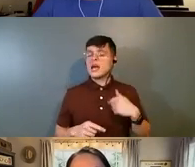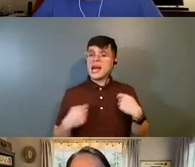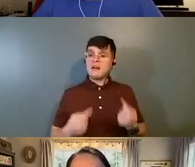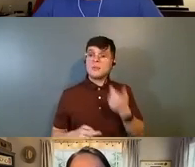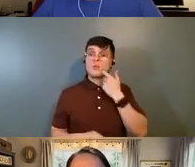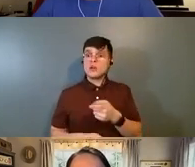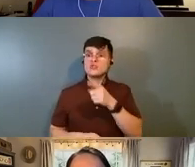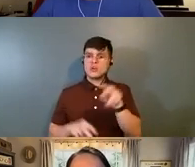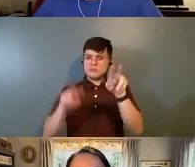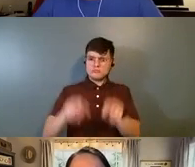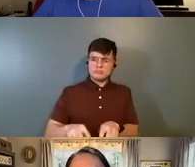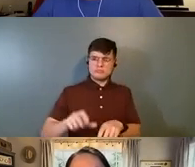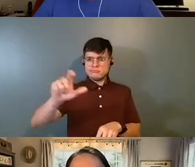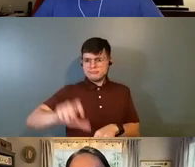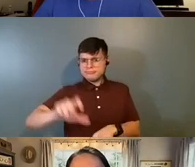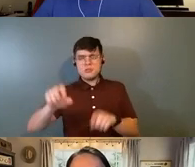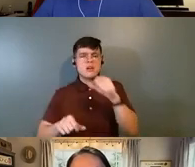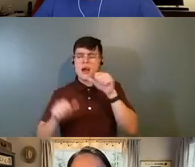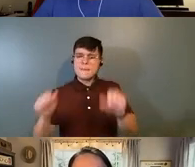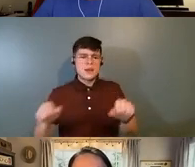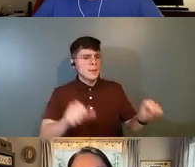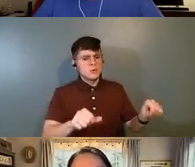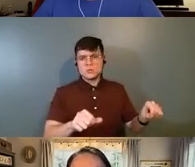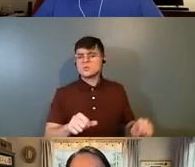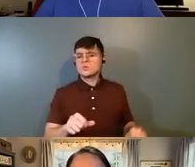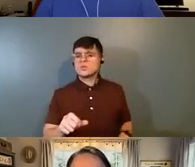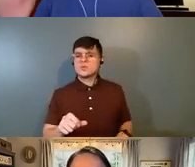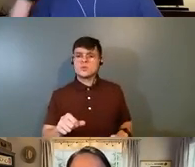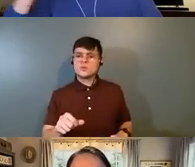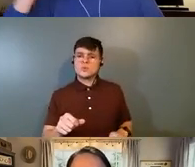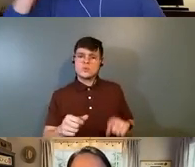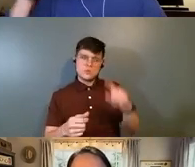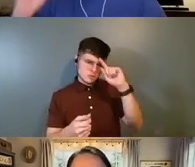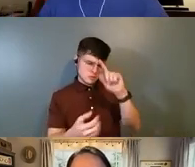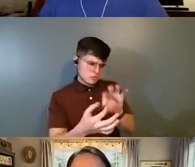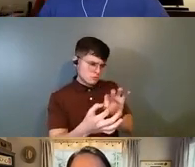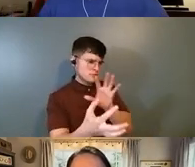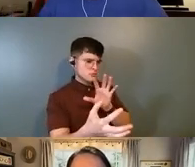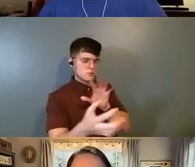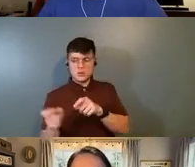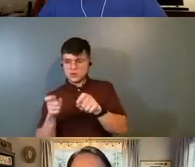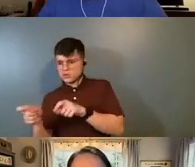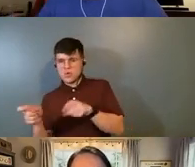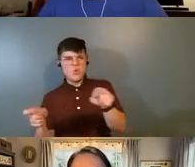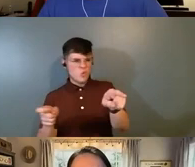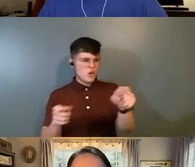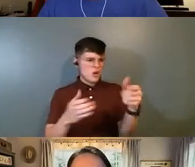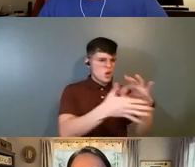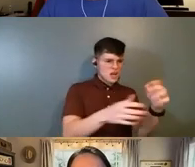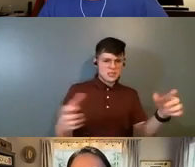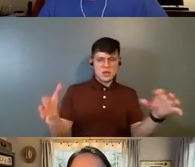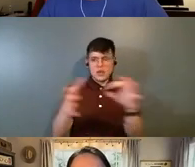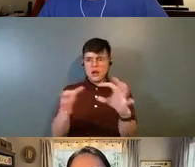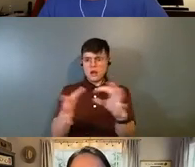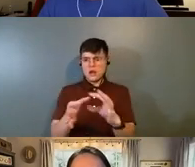this page, and she has not been able to, you know, disassociate the content from the controls so much. Just because of